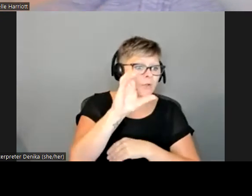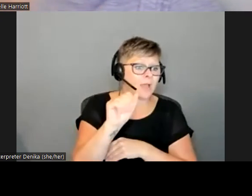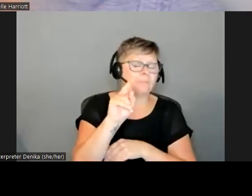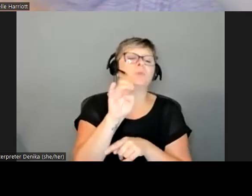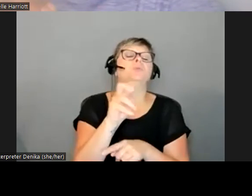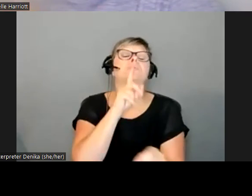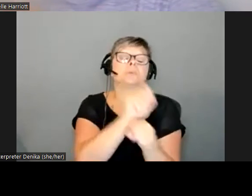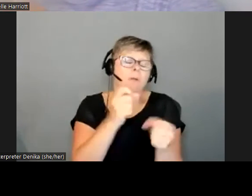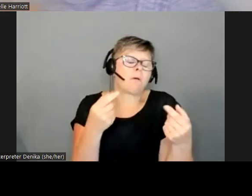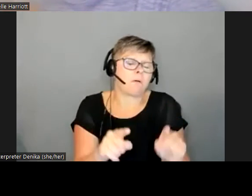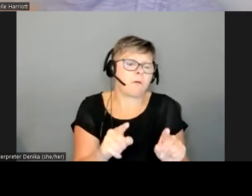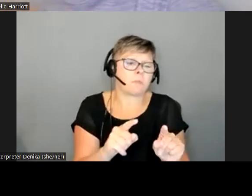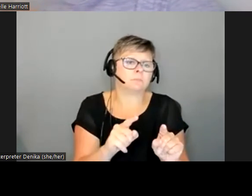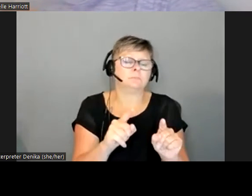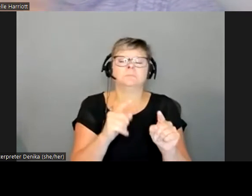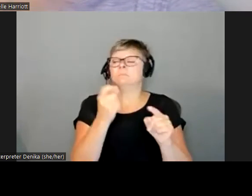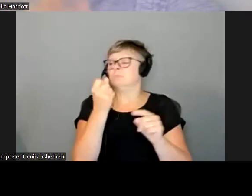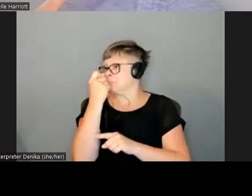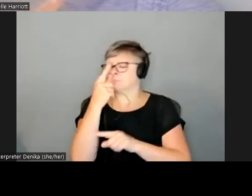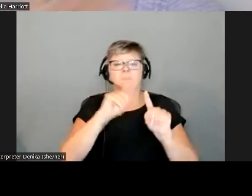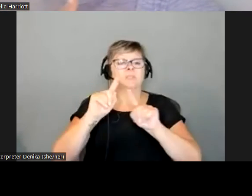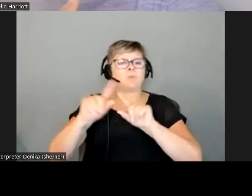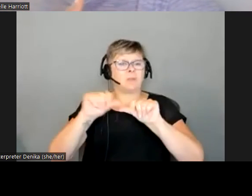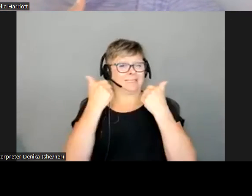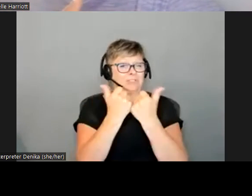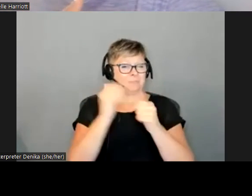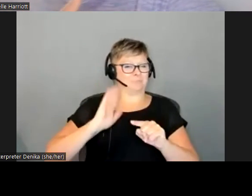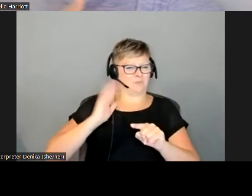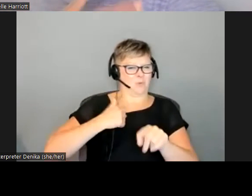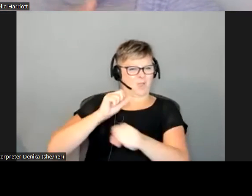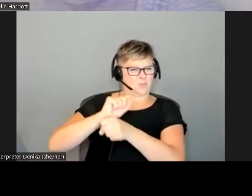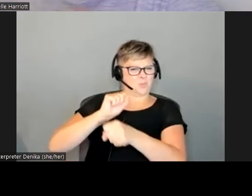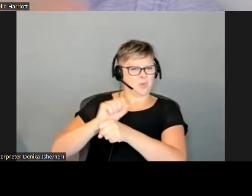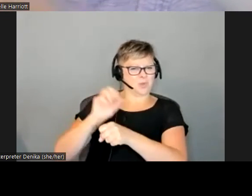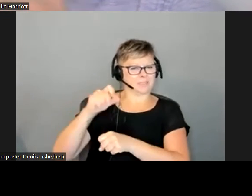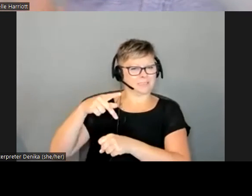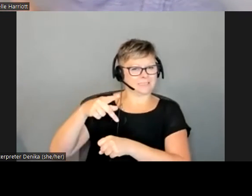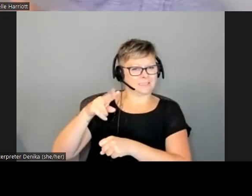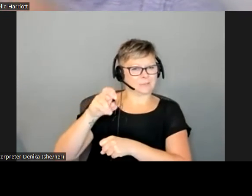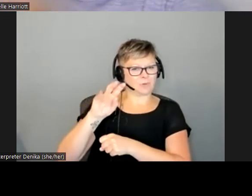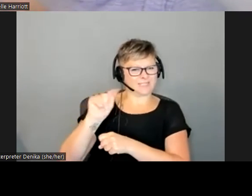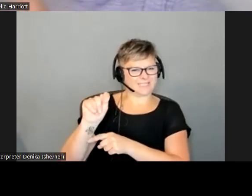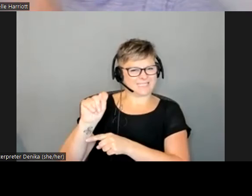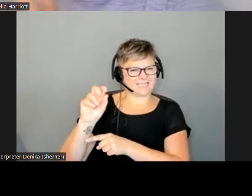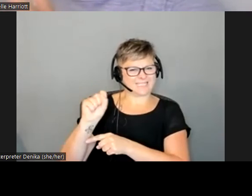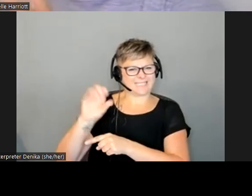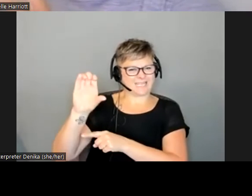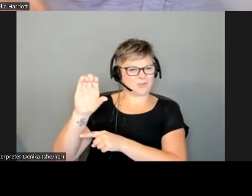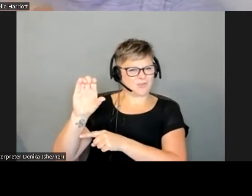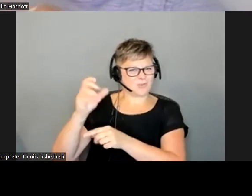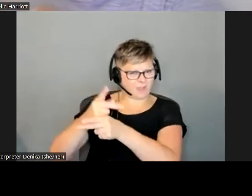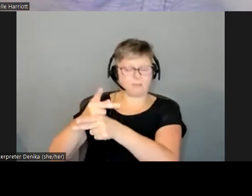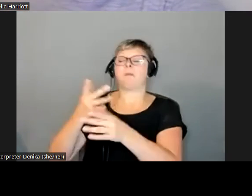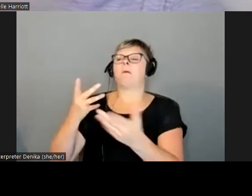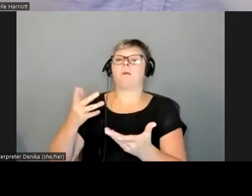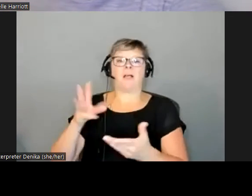I think there are agencies, where I used to work, worked at Sprint Senior Care, you had wellness as a department,